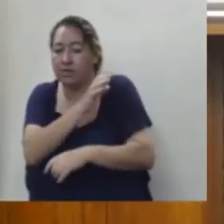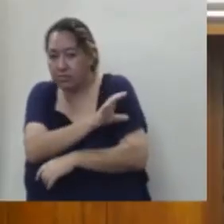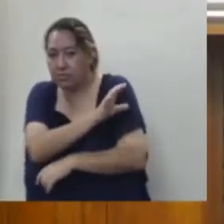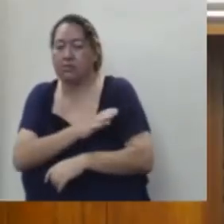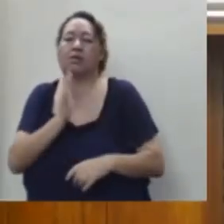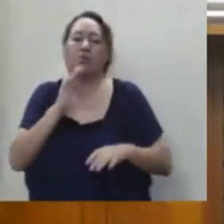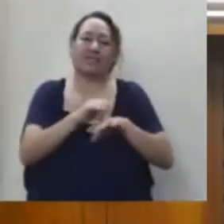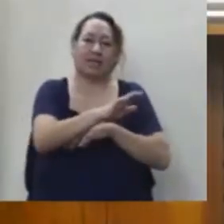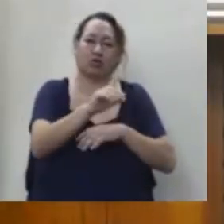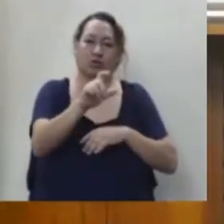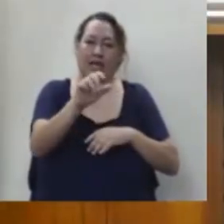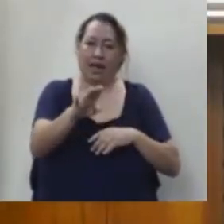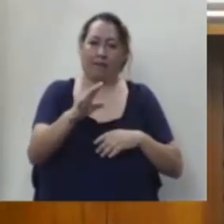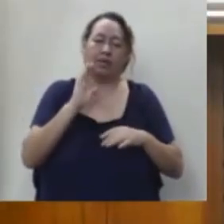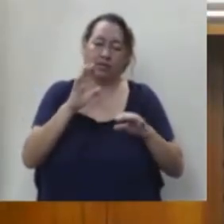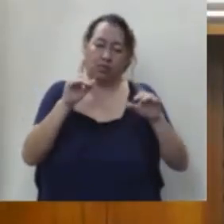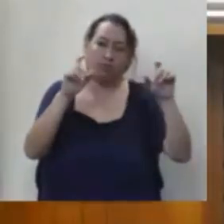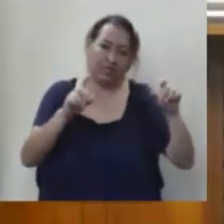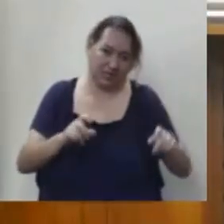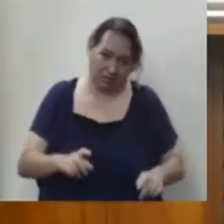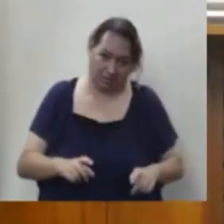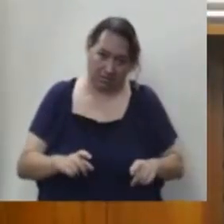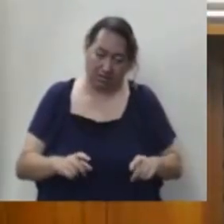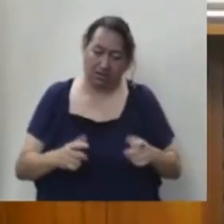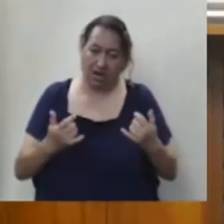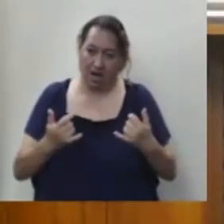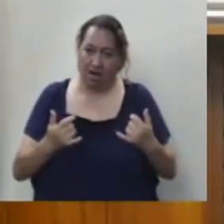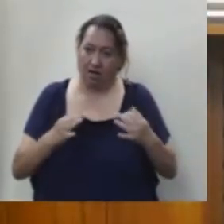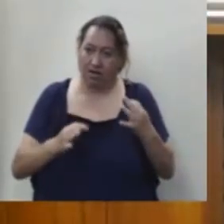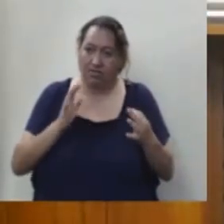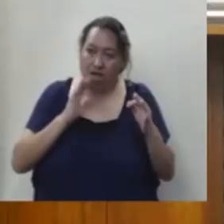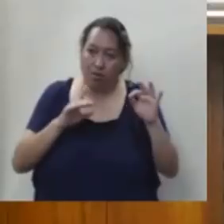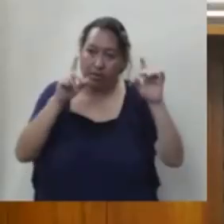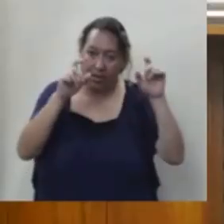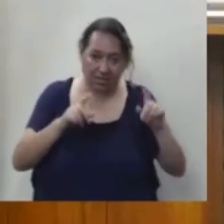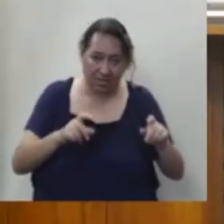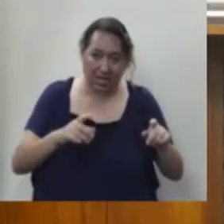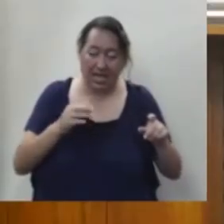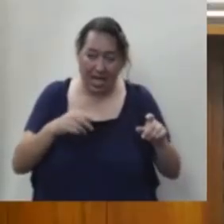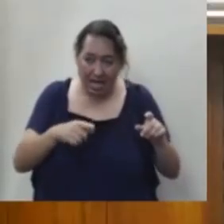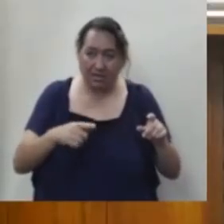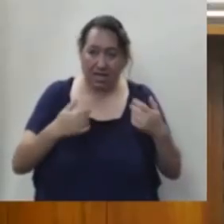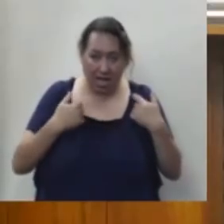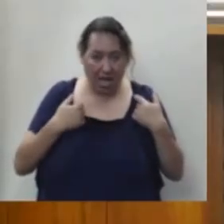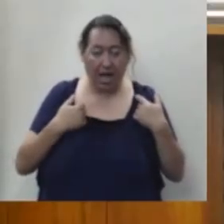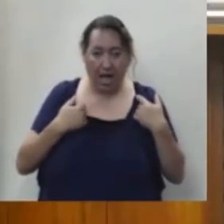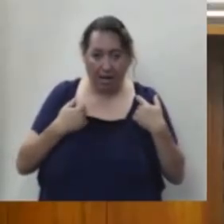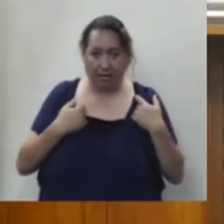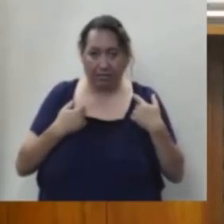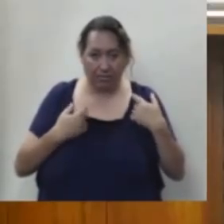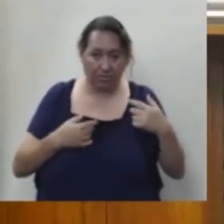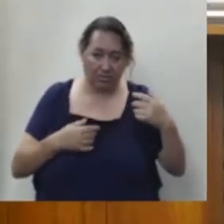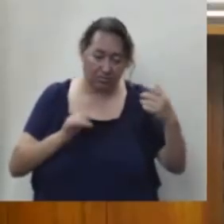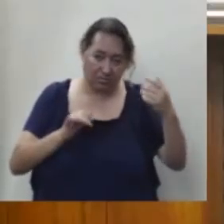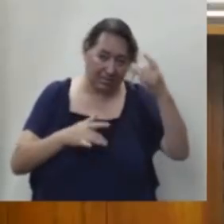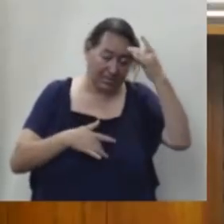tested. Now, again, if they're going to be tested and they're asymptomatic, they'll go through our commercial DLS and those results will come